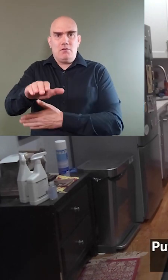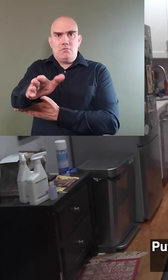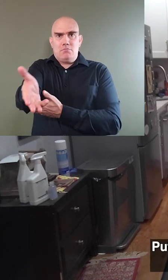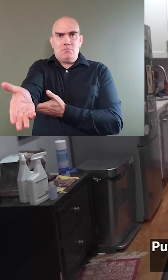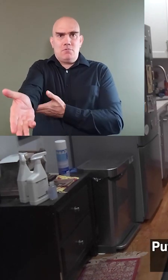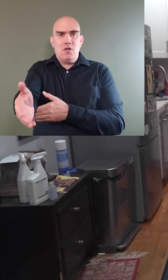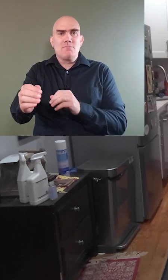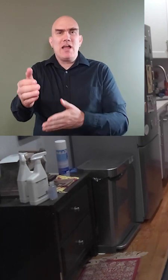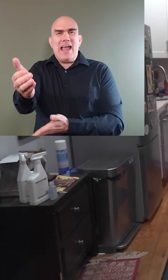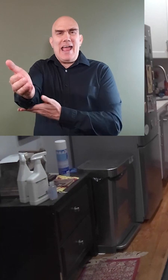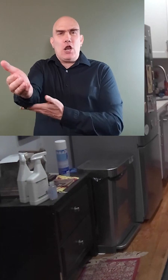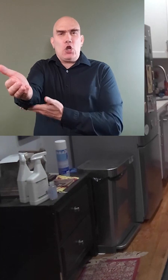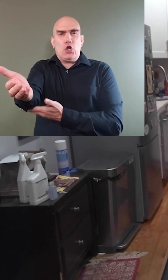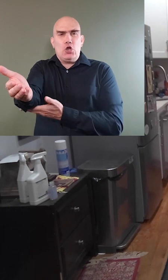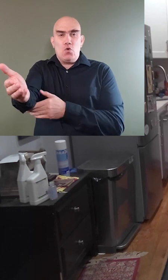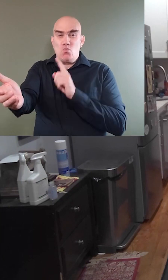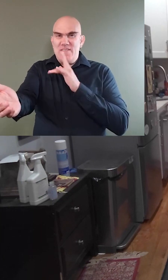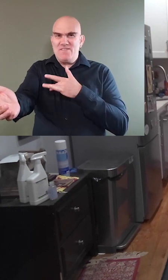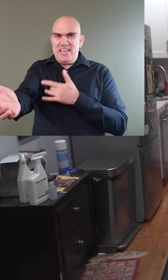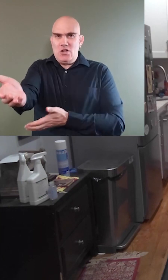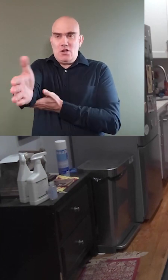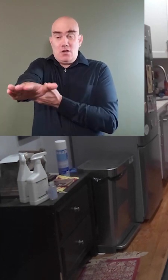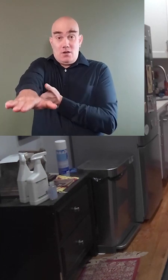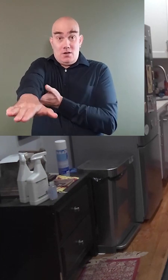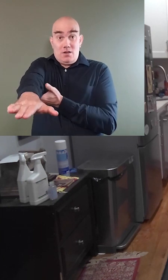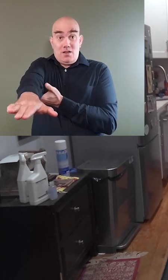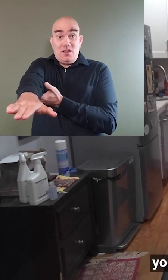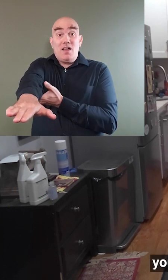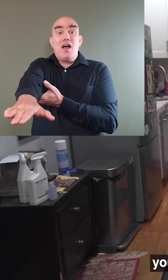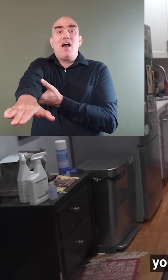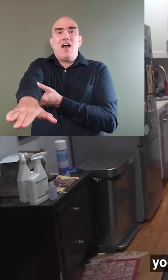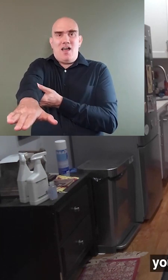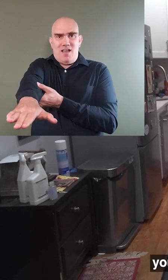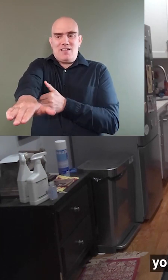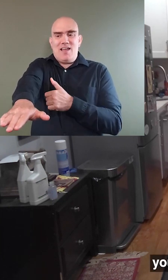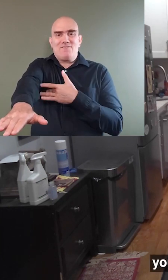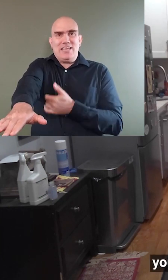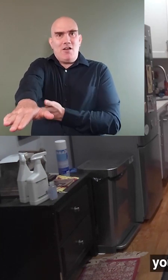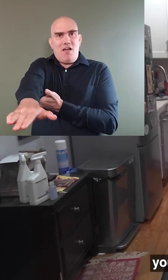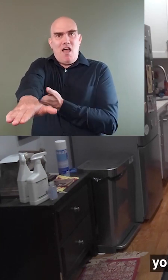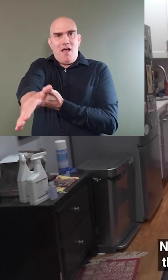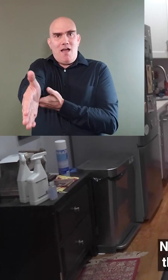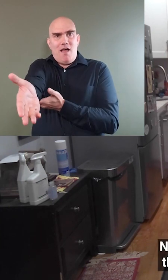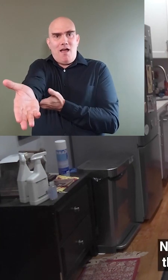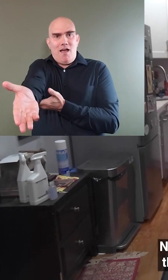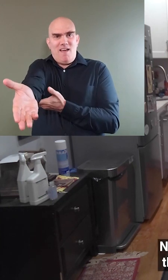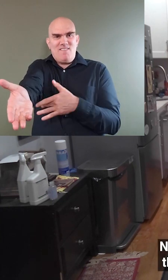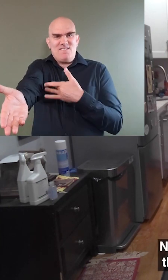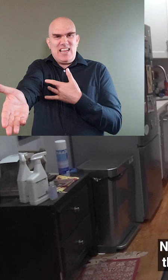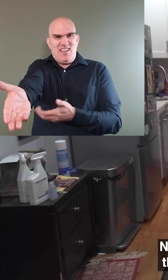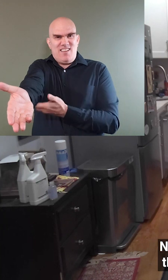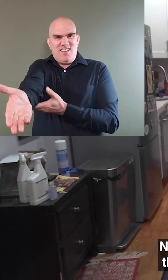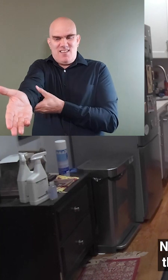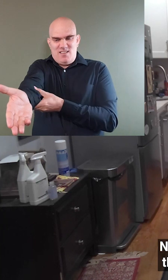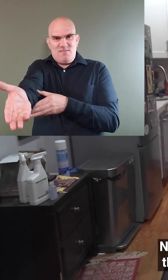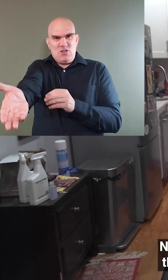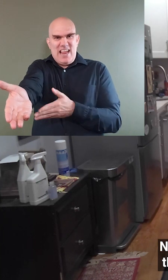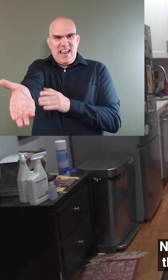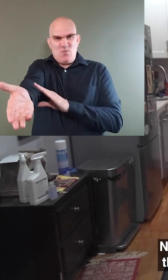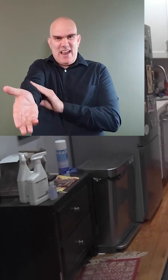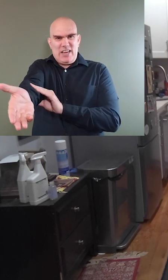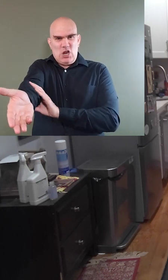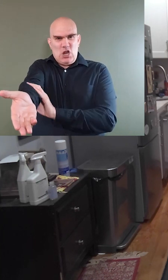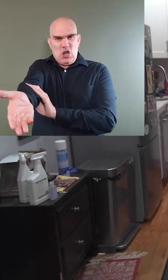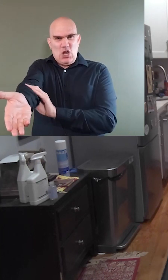out. You can have a palm face the floor. You can have a palm face up. Now put your hand right in the middle of the